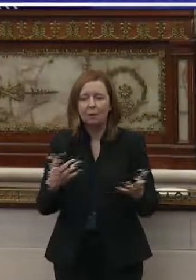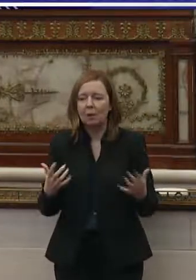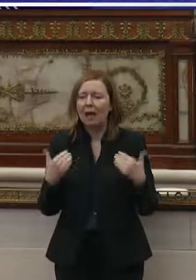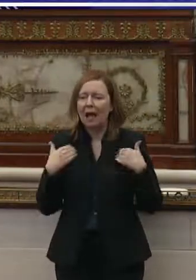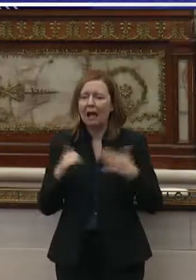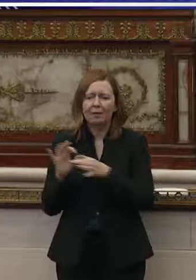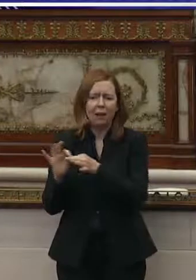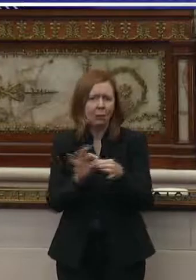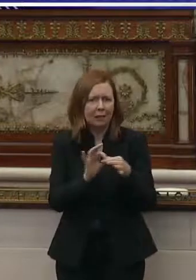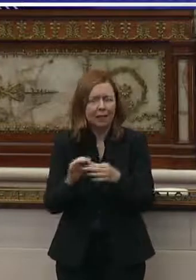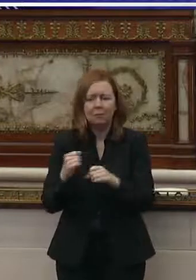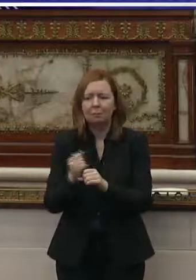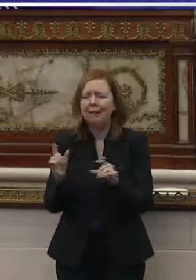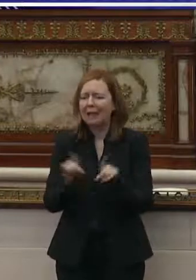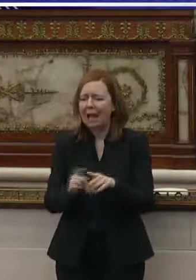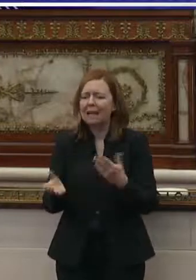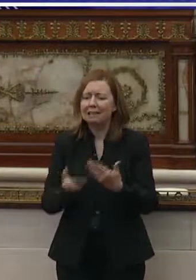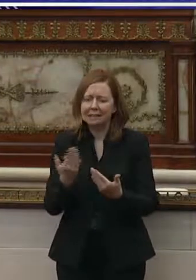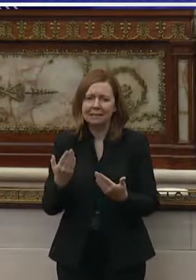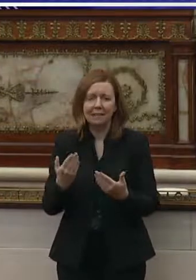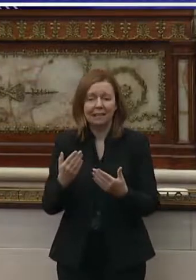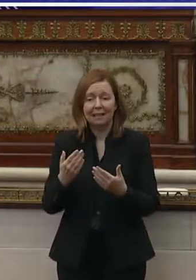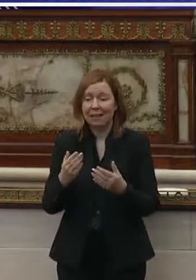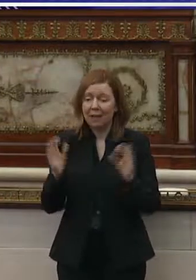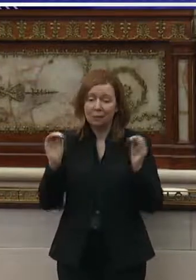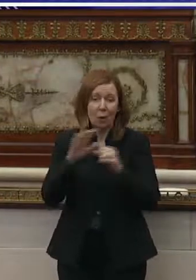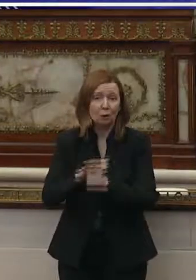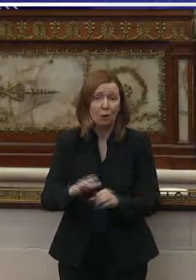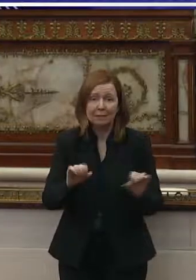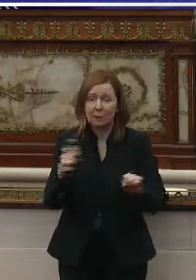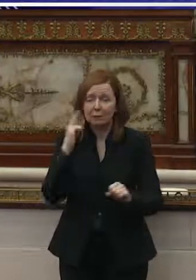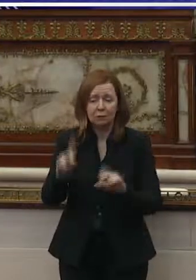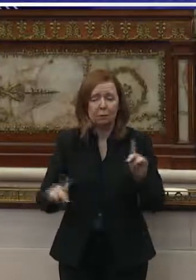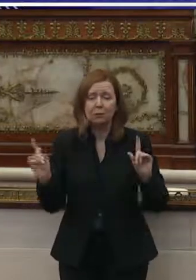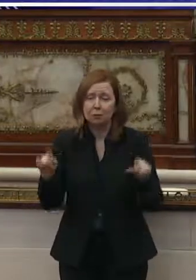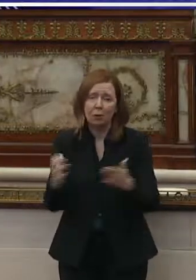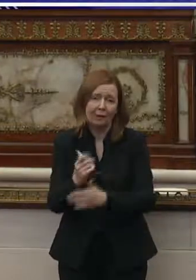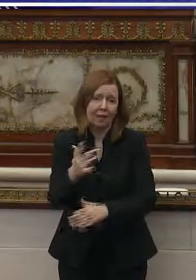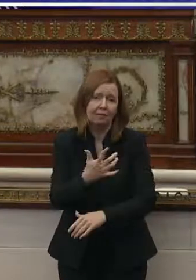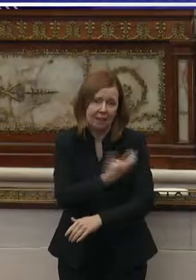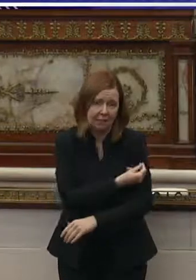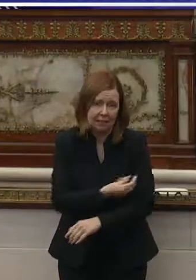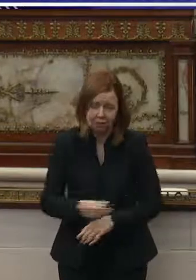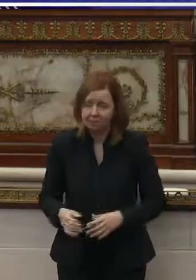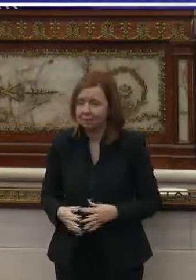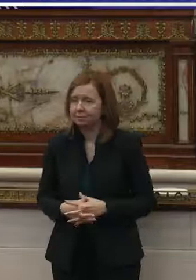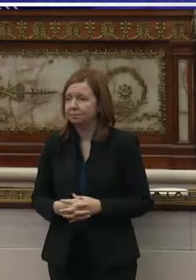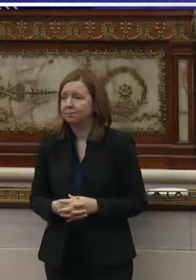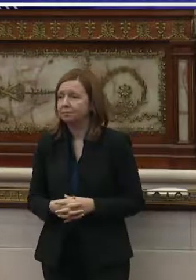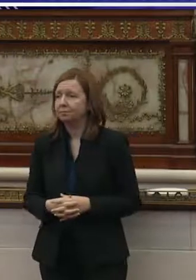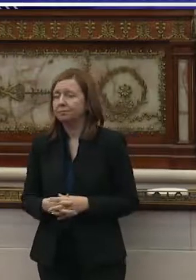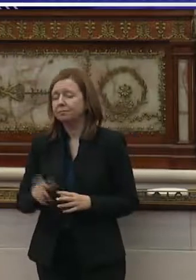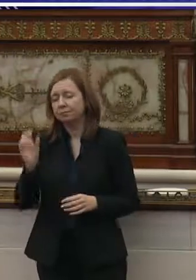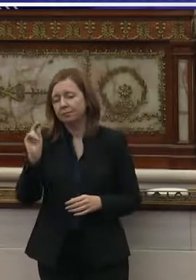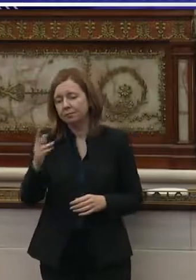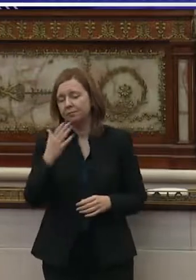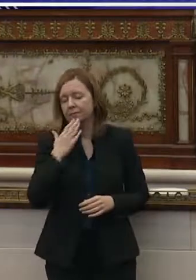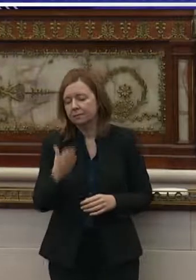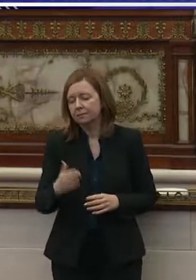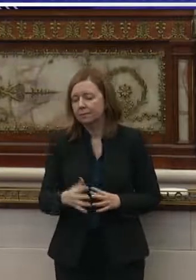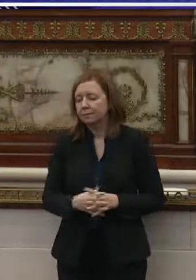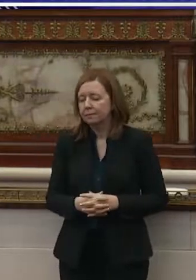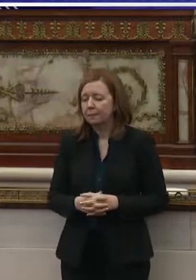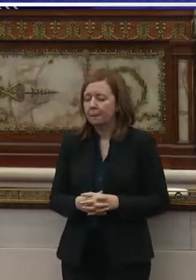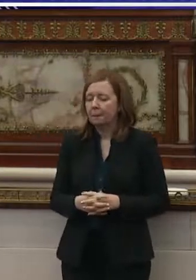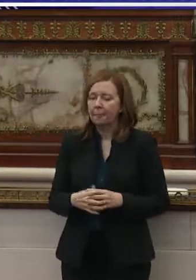that coordination to make it as easy and stress-free as possible for our citizens to go in and get vaccinated. All right, thank you. And I guess